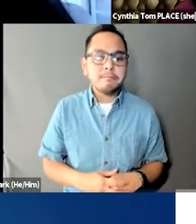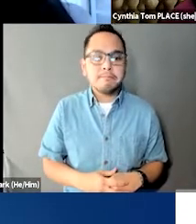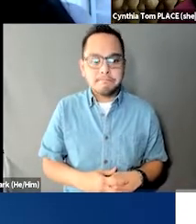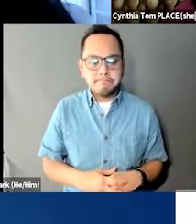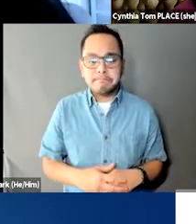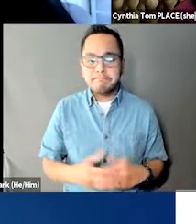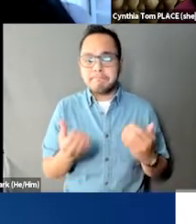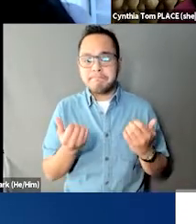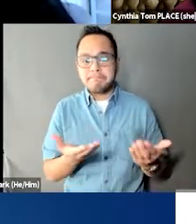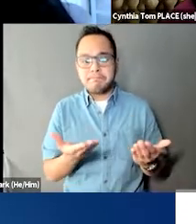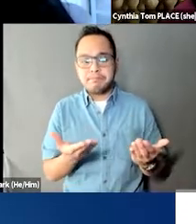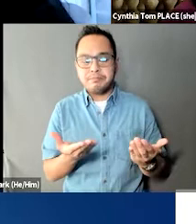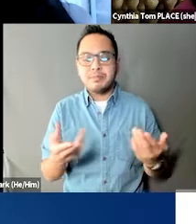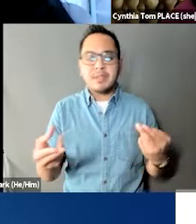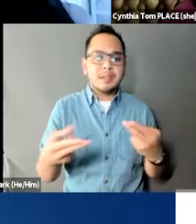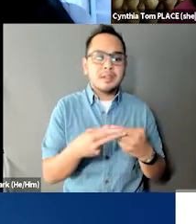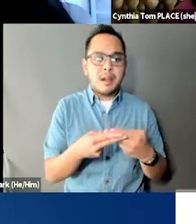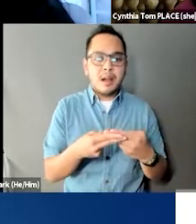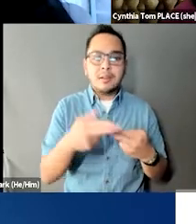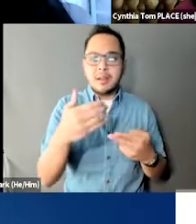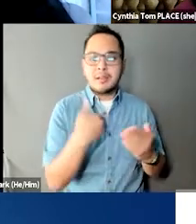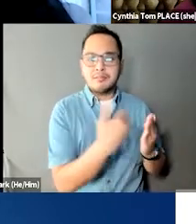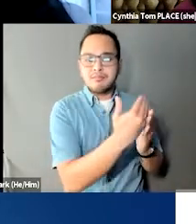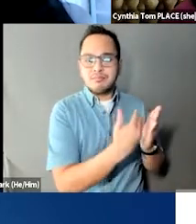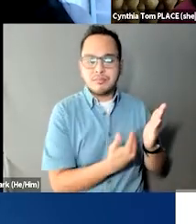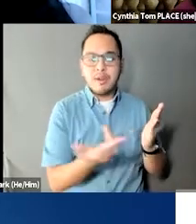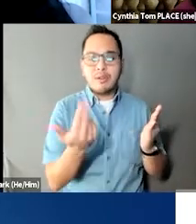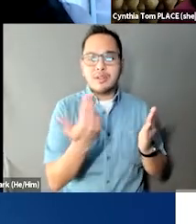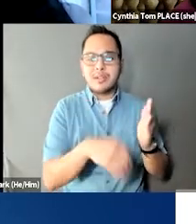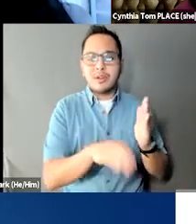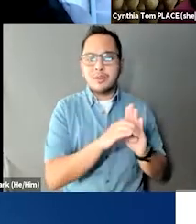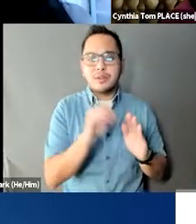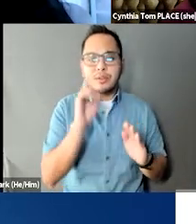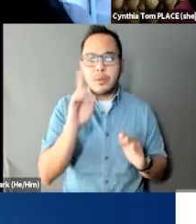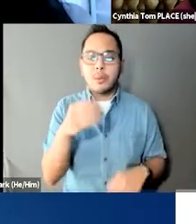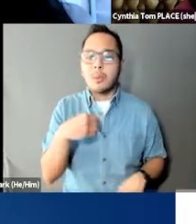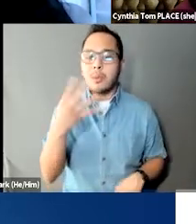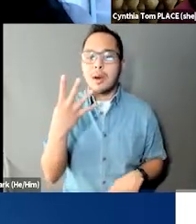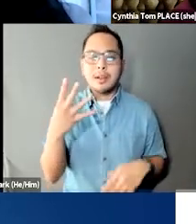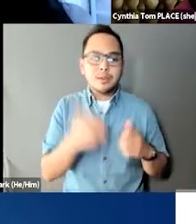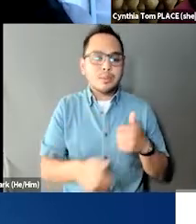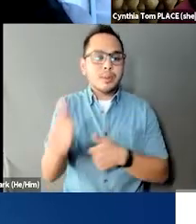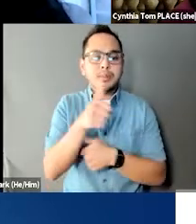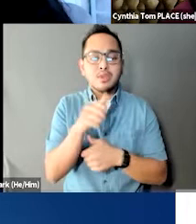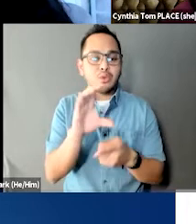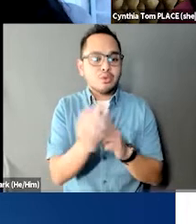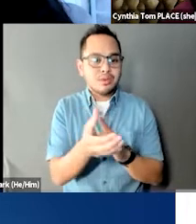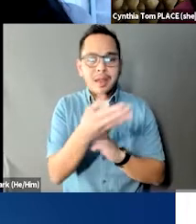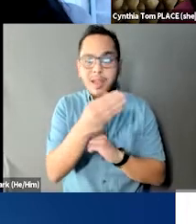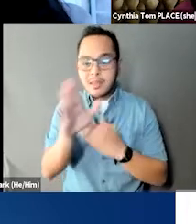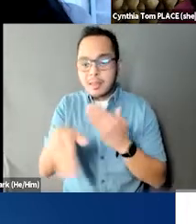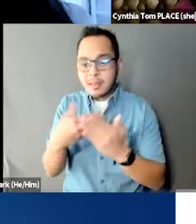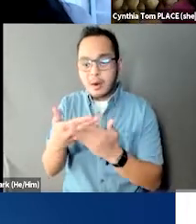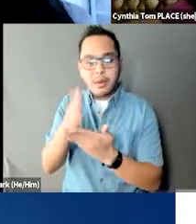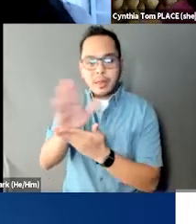So here is a slide that lists the 13 characteristics of white supremacy culture and the associated traumas for